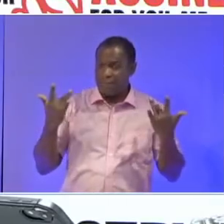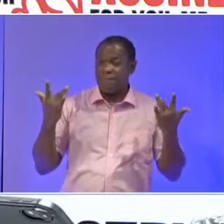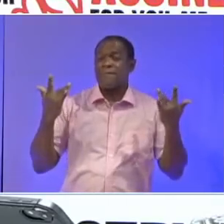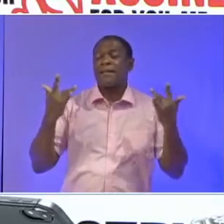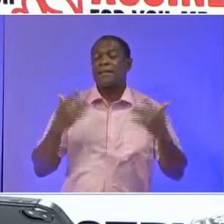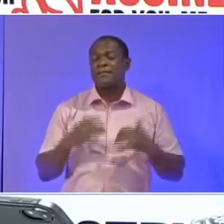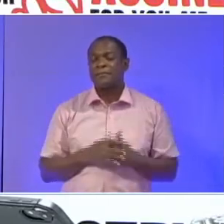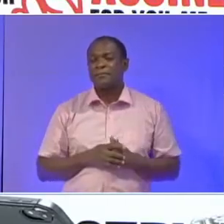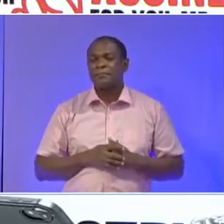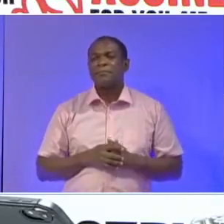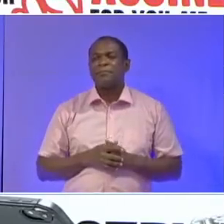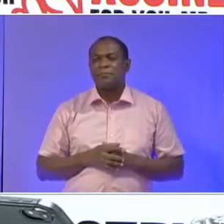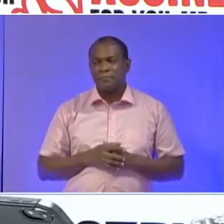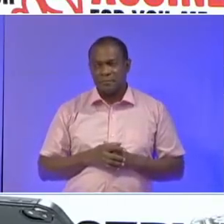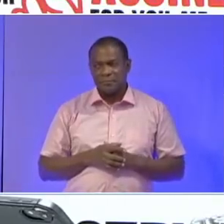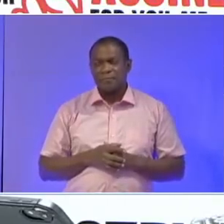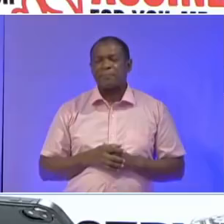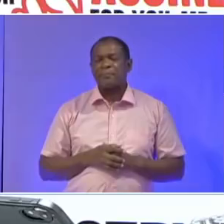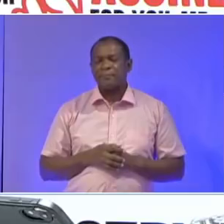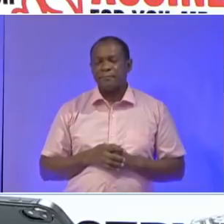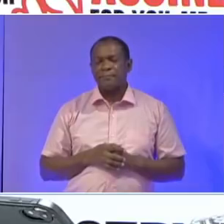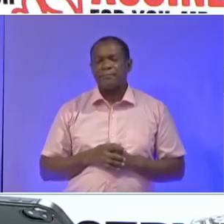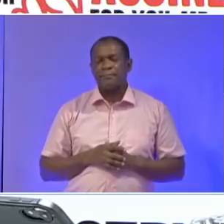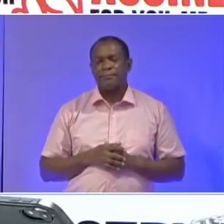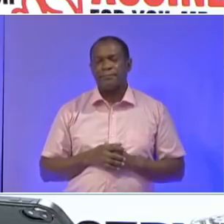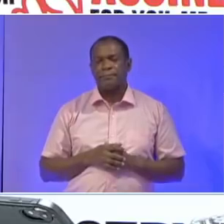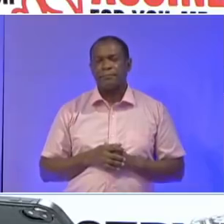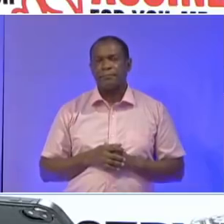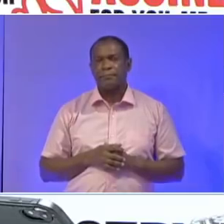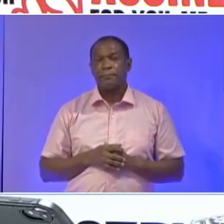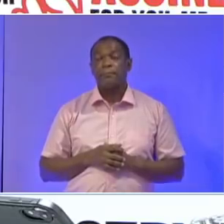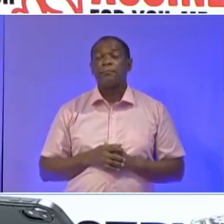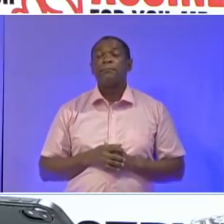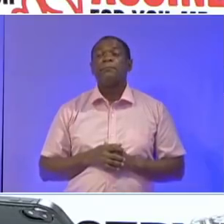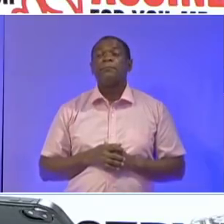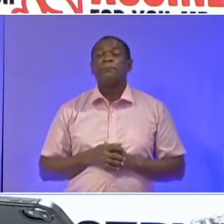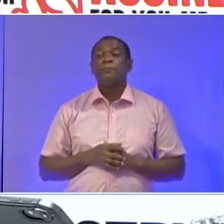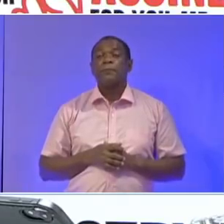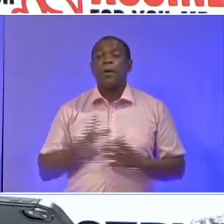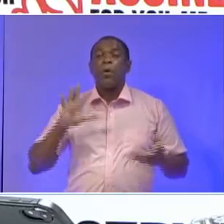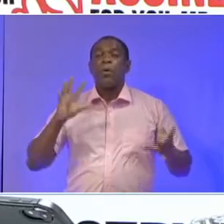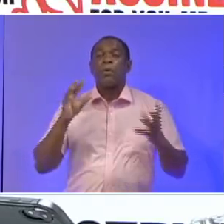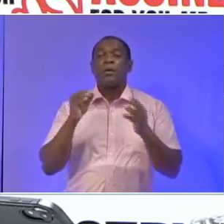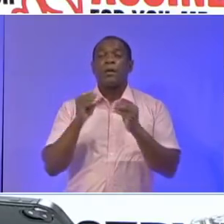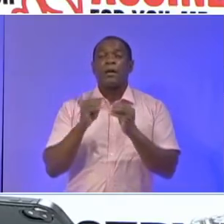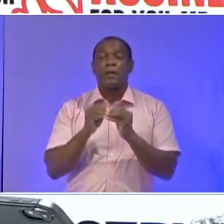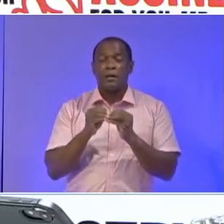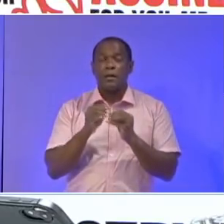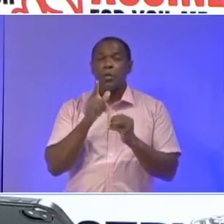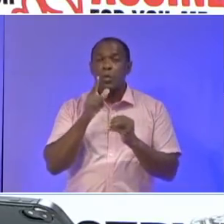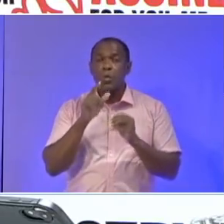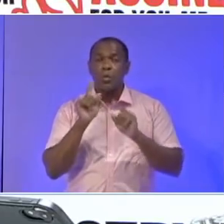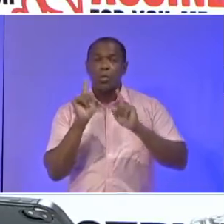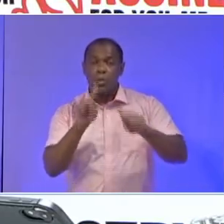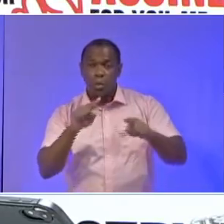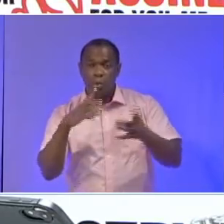eloquently put out with that graph this morning. The number of persons accessing boosters,